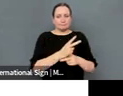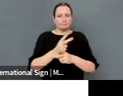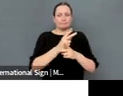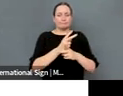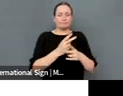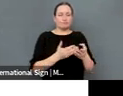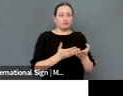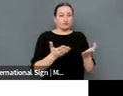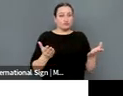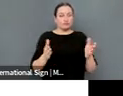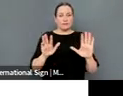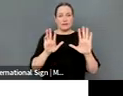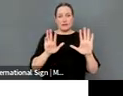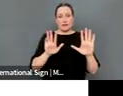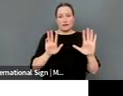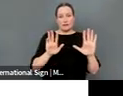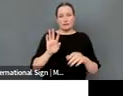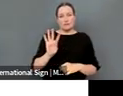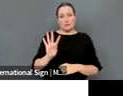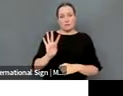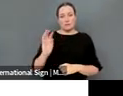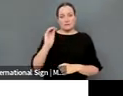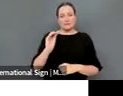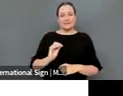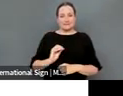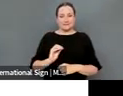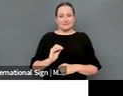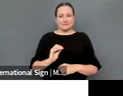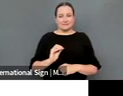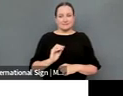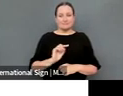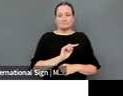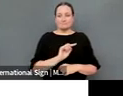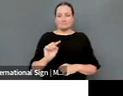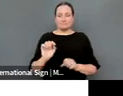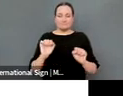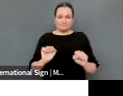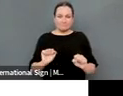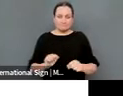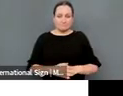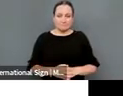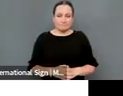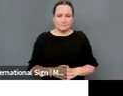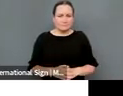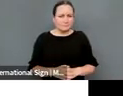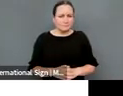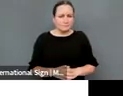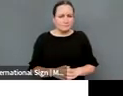94% of the population, with comprehensive benefit package.